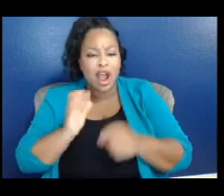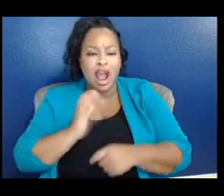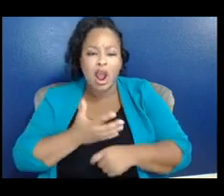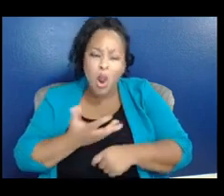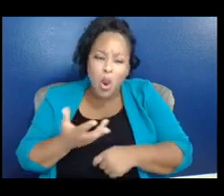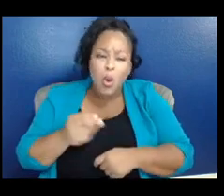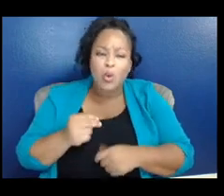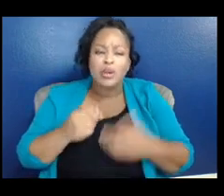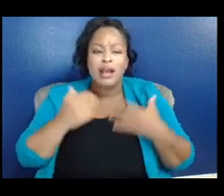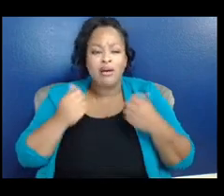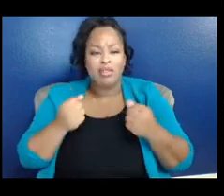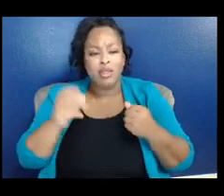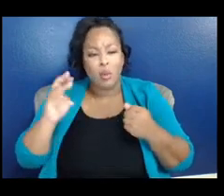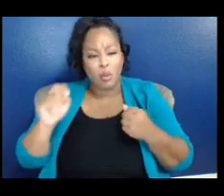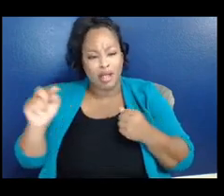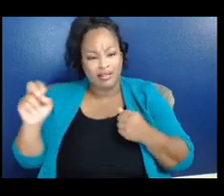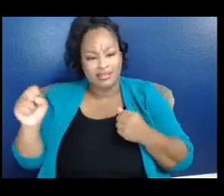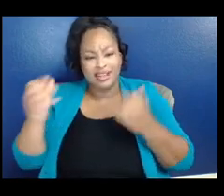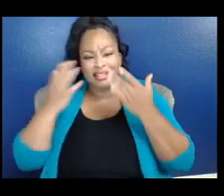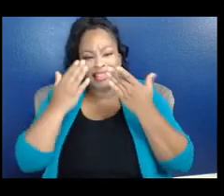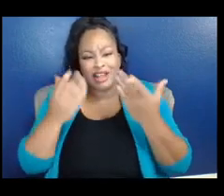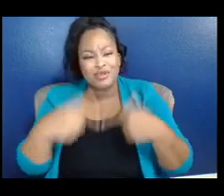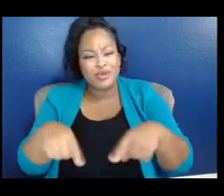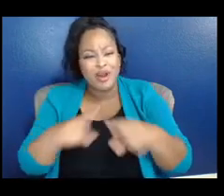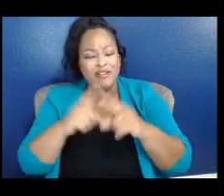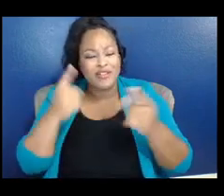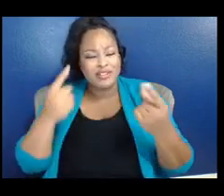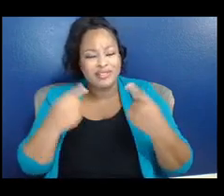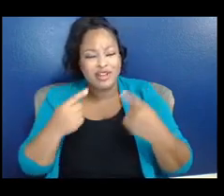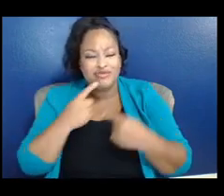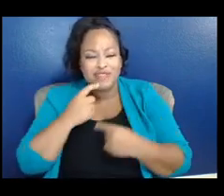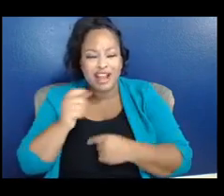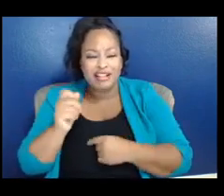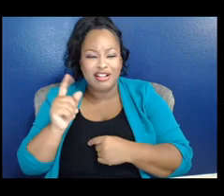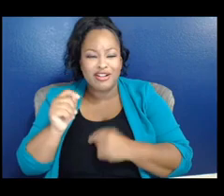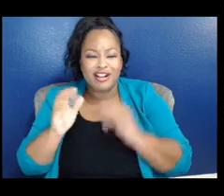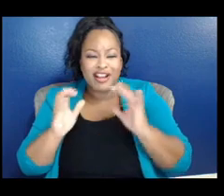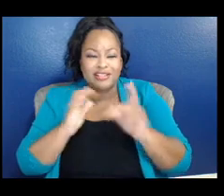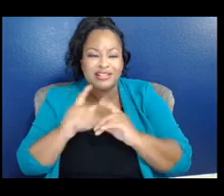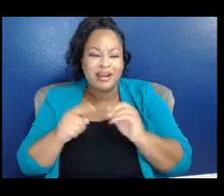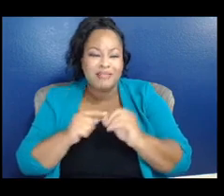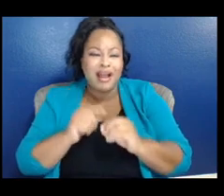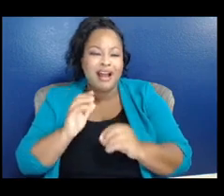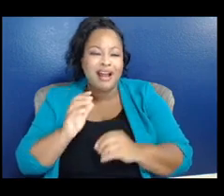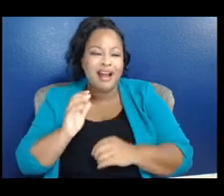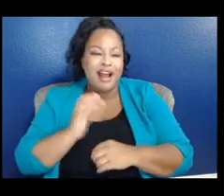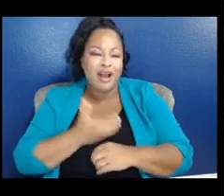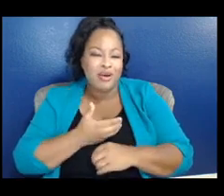Thank you all for attending Red Alert, a conversation about her health. Be blessed.